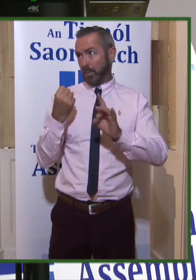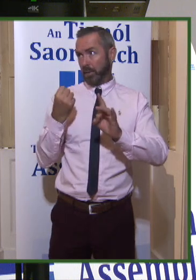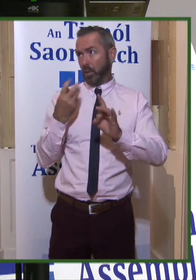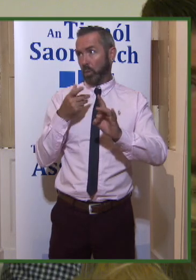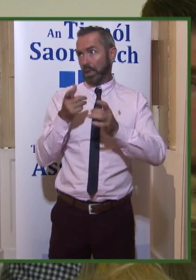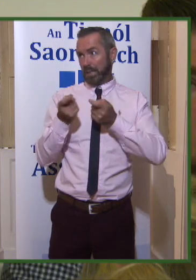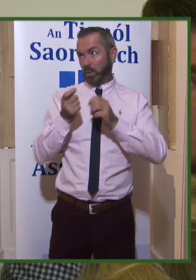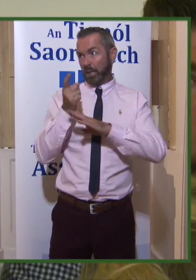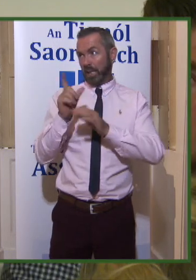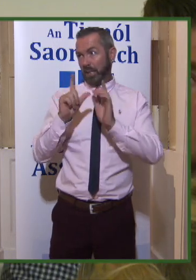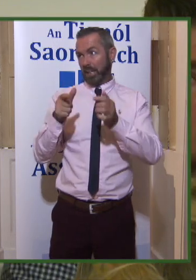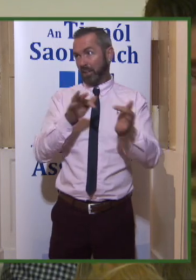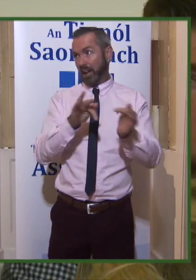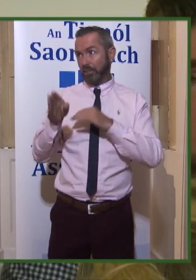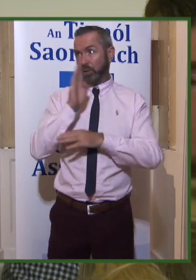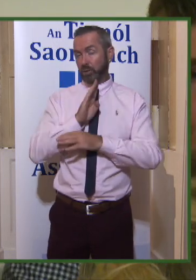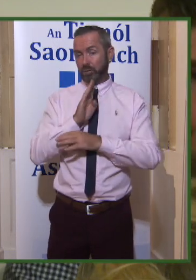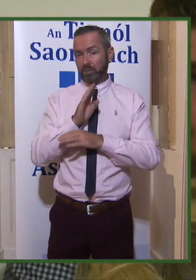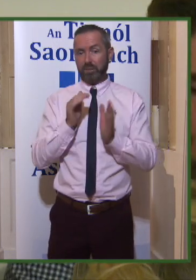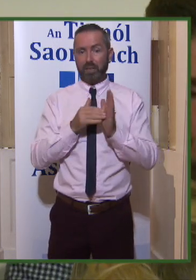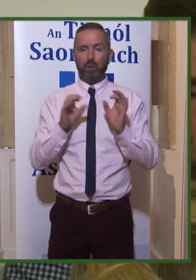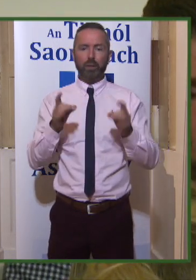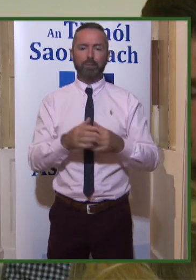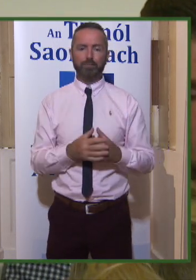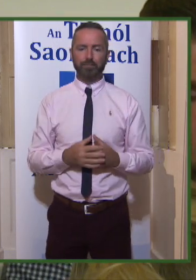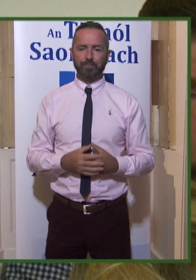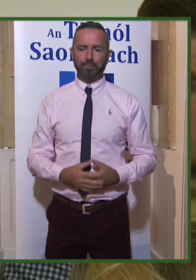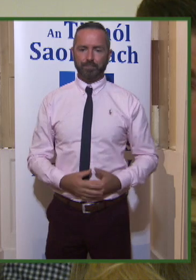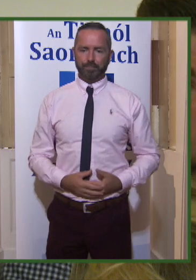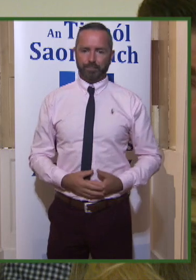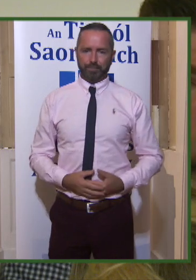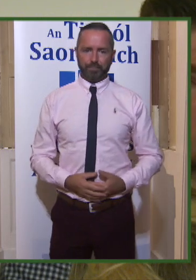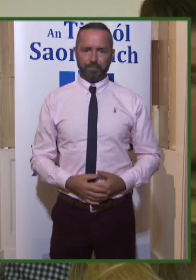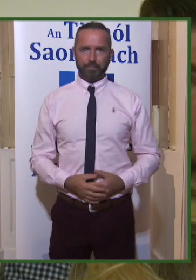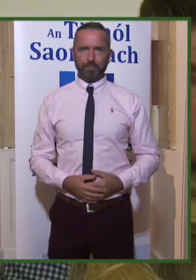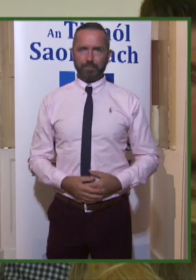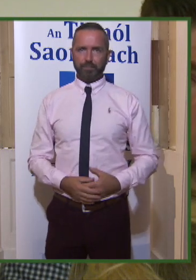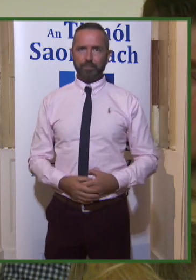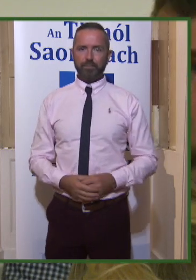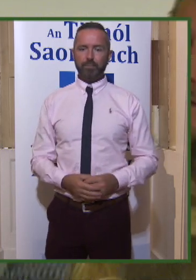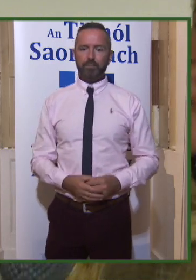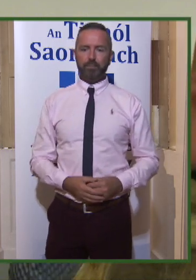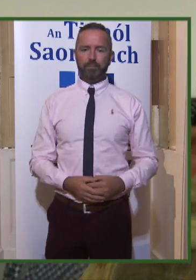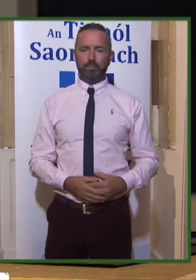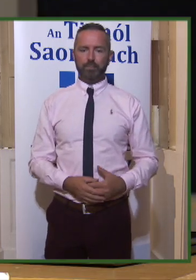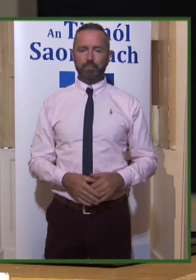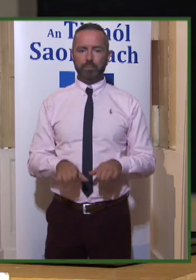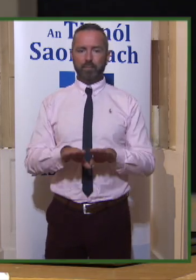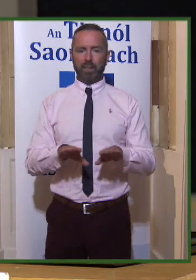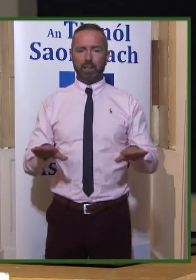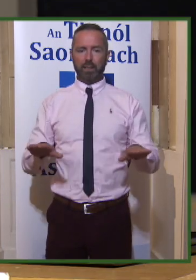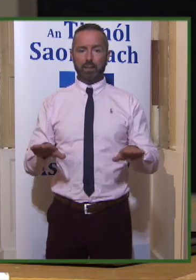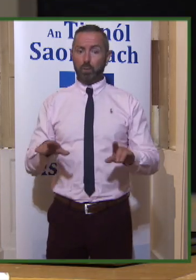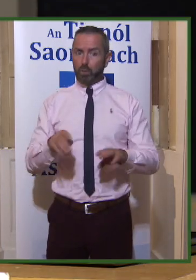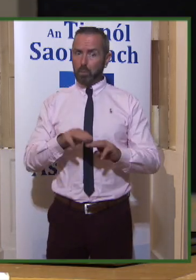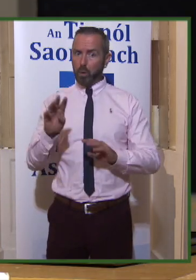3? Yes, Yeah. no, yes? Okay, we'll do it this afternoon. Okay, so table 8, Madeleine, oh